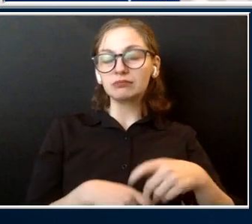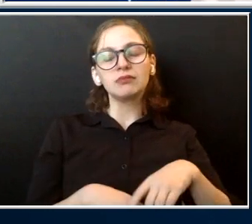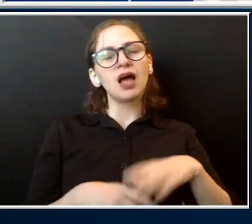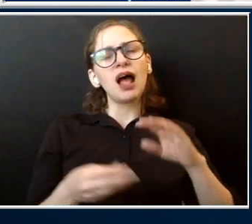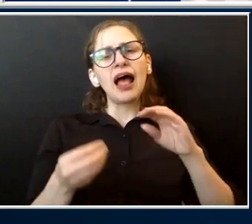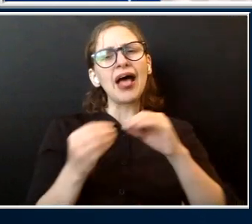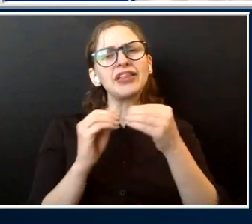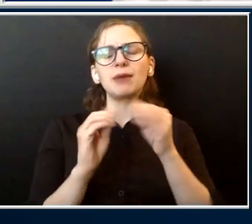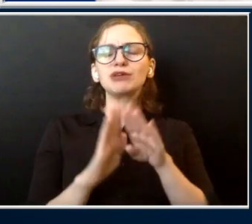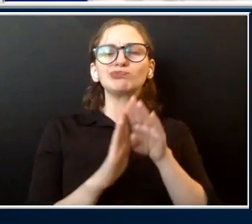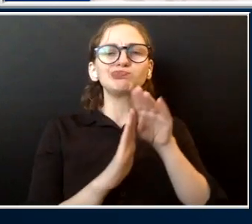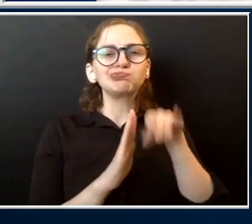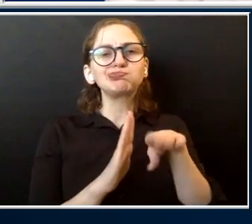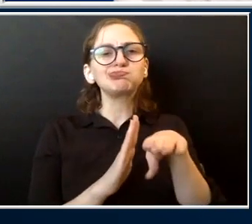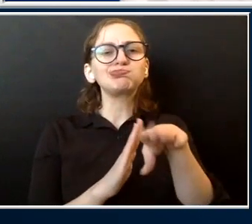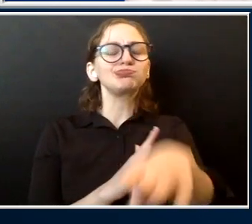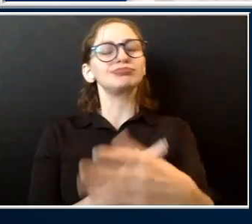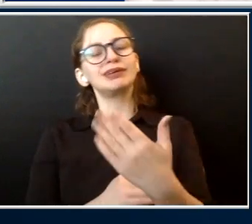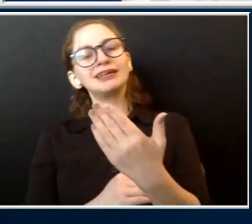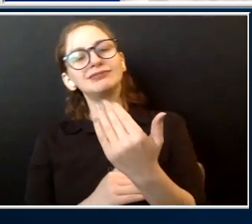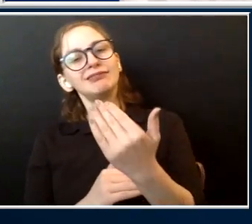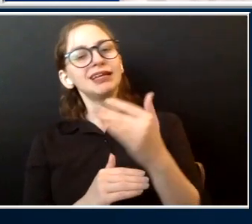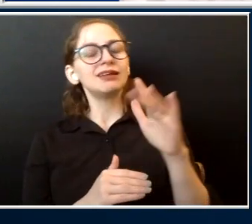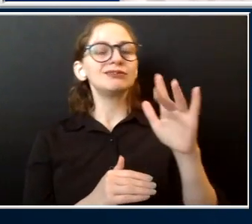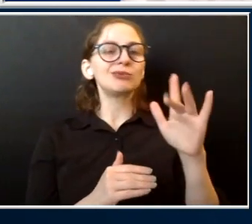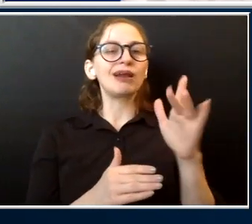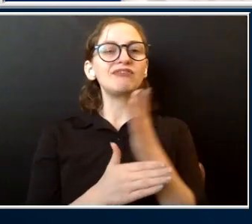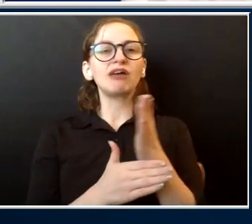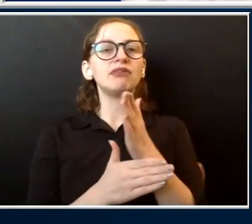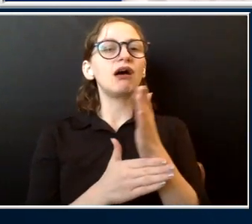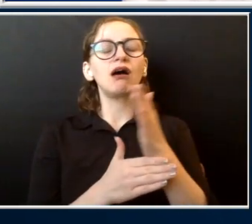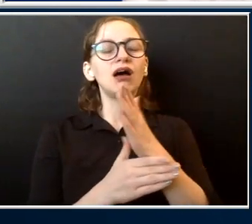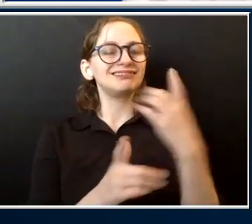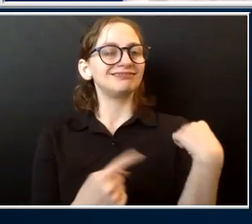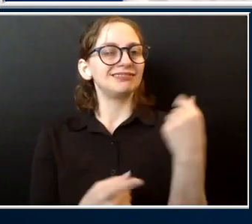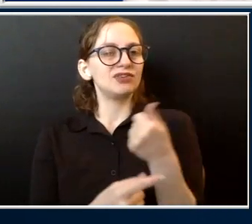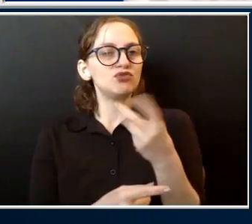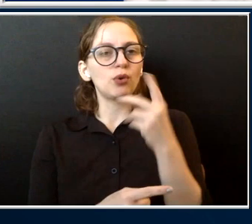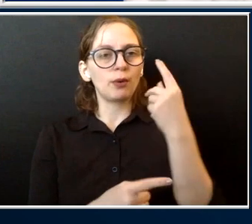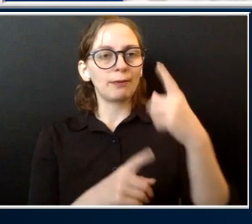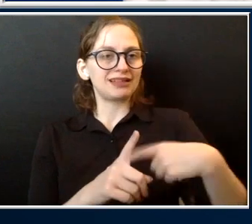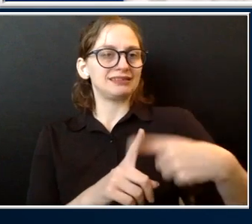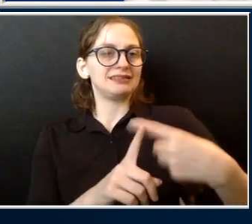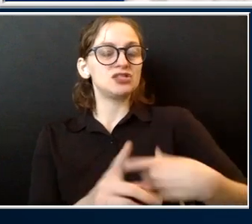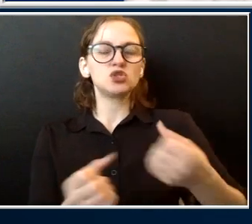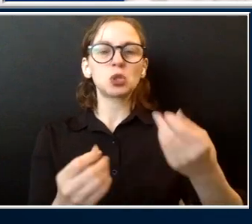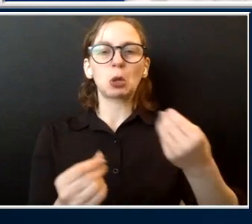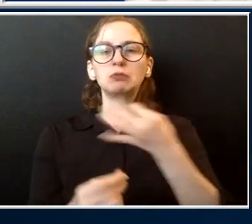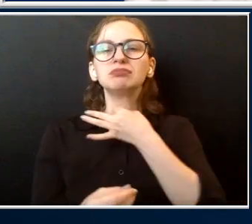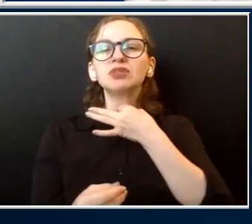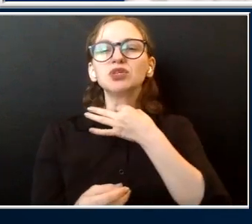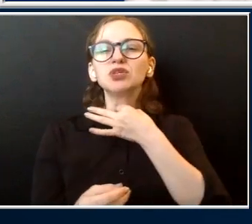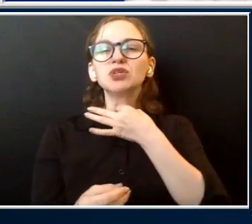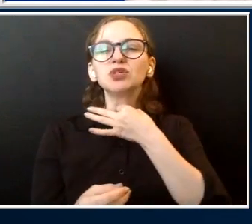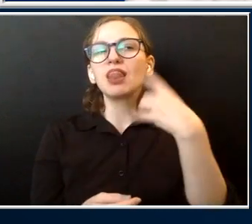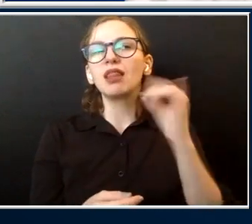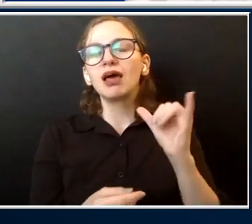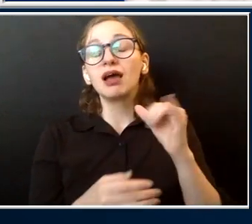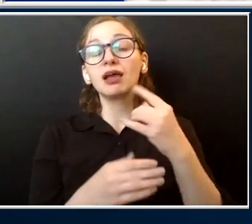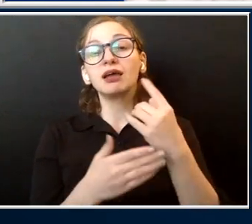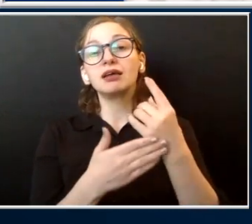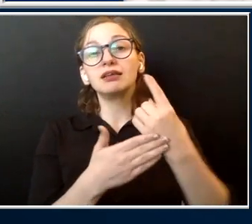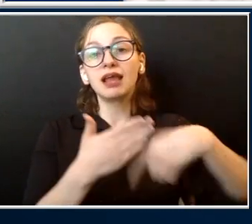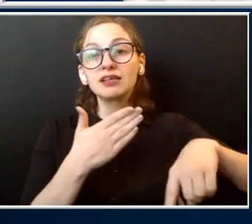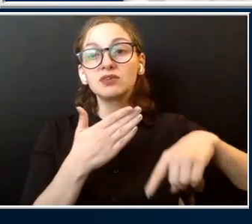here for the last 2 months. So Yeah. I think the real question is what will they be like next week? And honestly, 3 to 4 weeks from now, because we'll be testing what happened